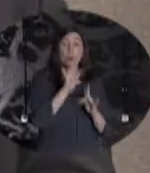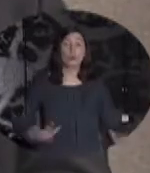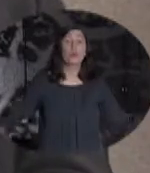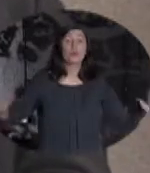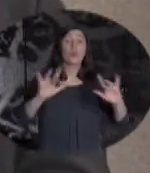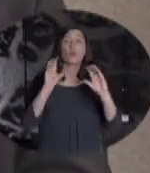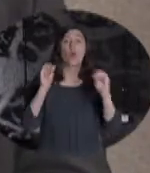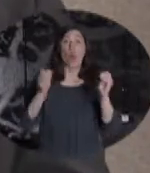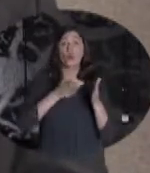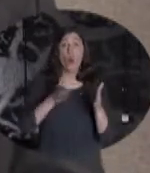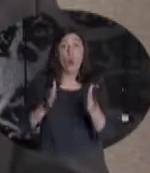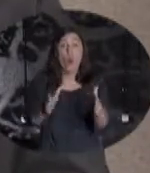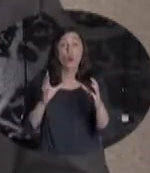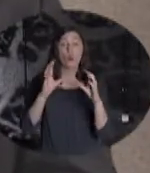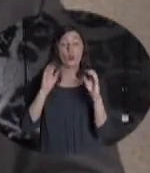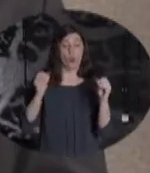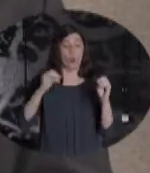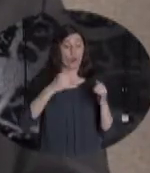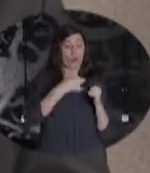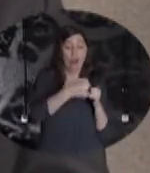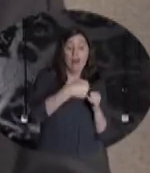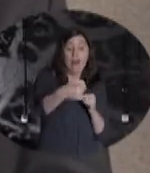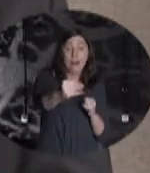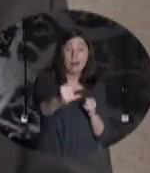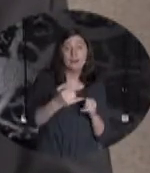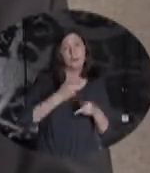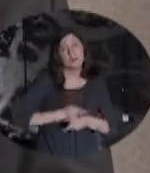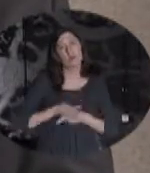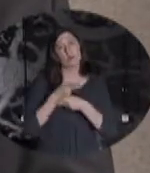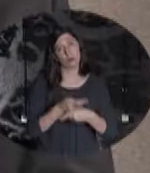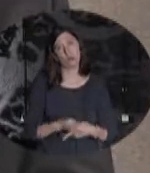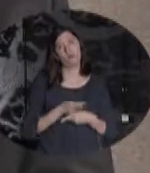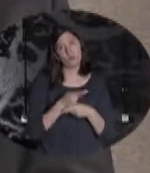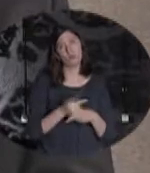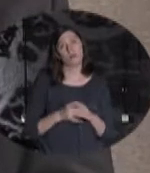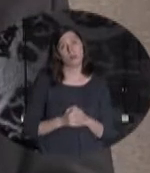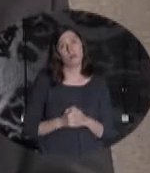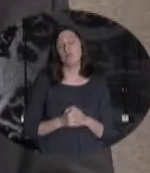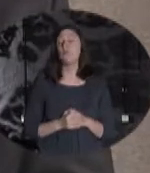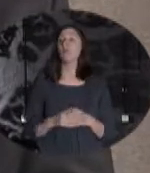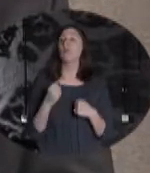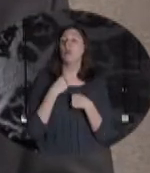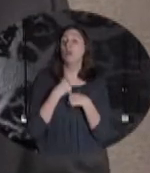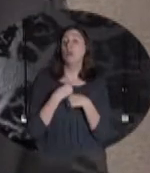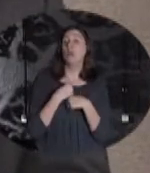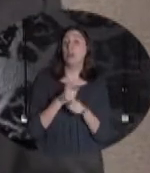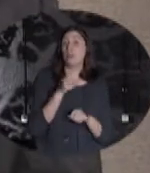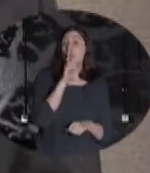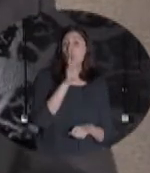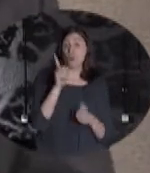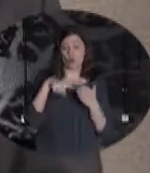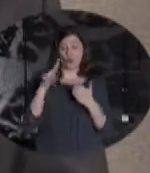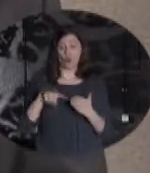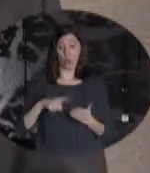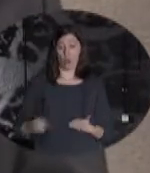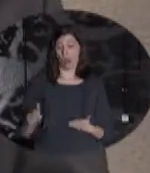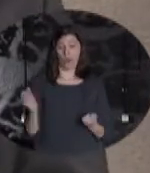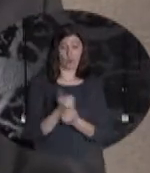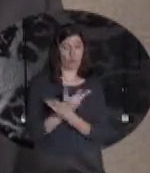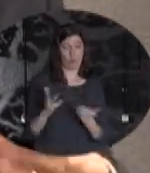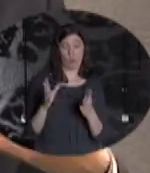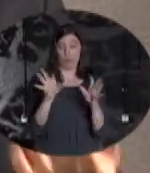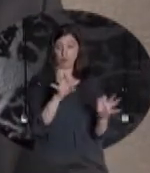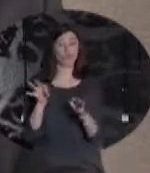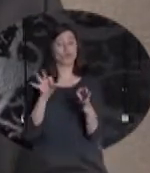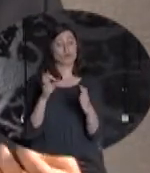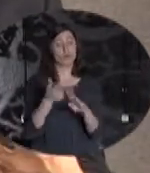no roads or no lane markers, you certainly want to be mindful of what you're doing. Make sure that you have checked your equipment before you head out. and